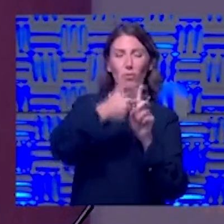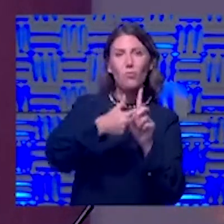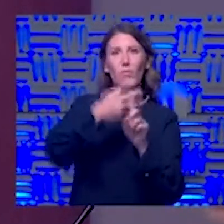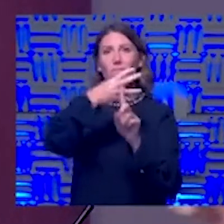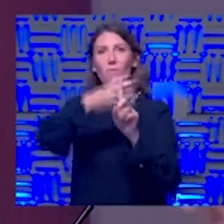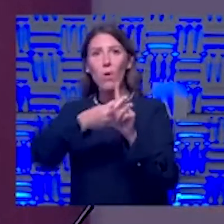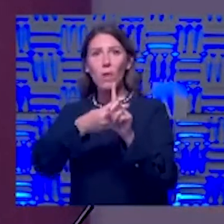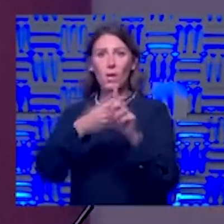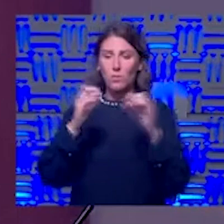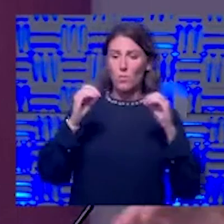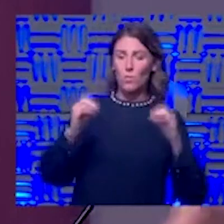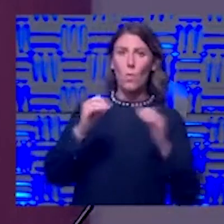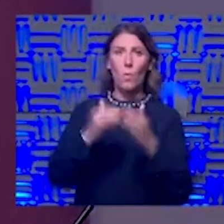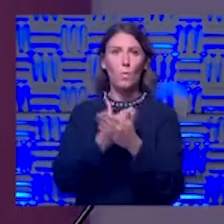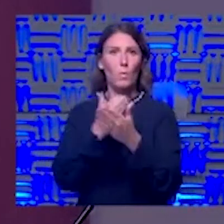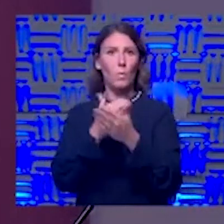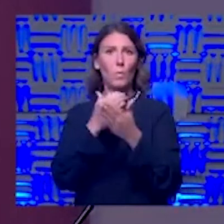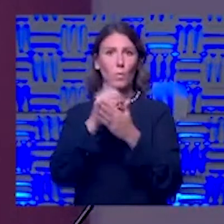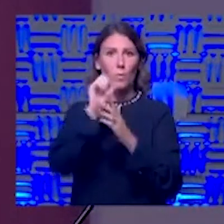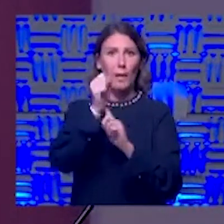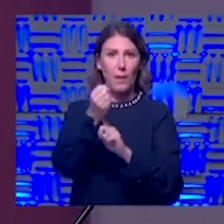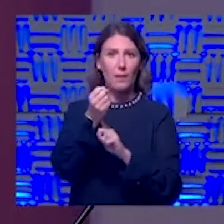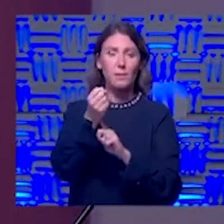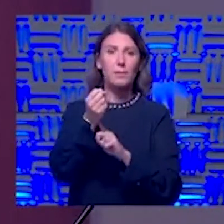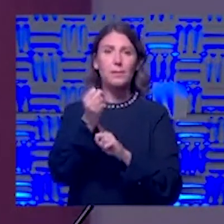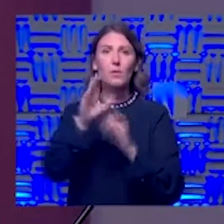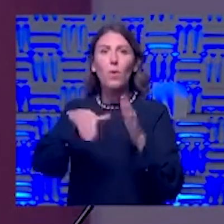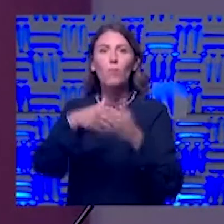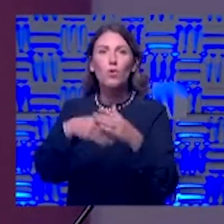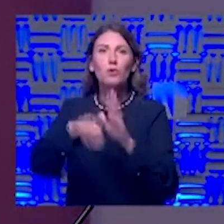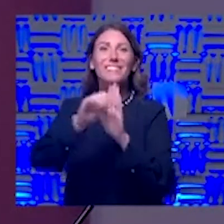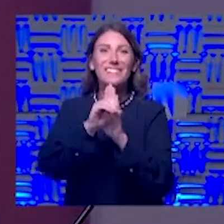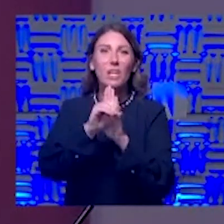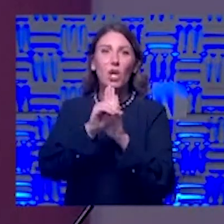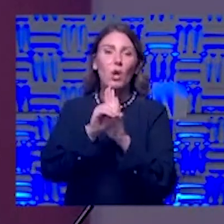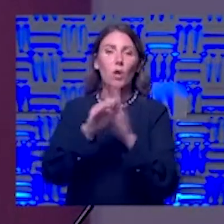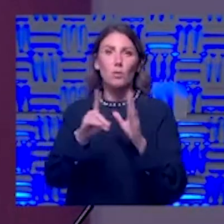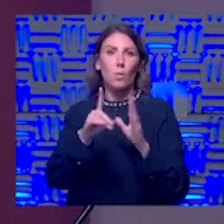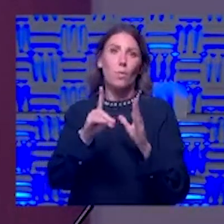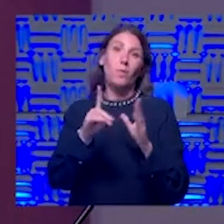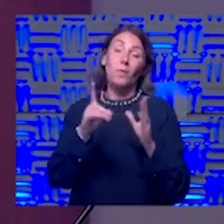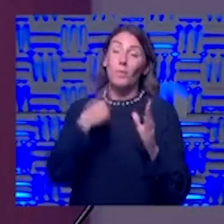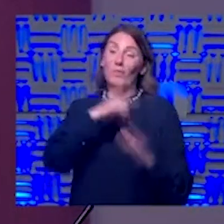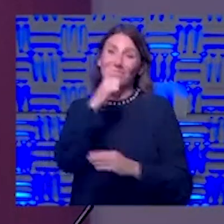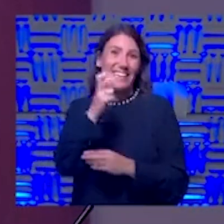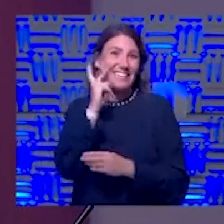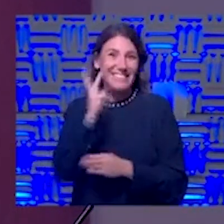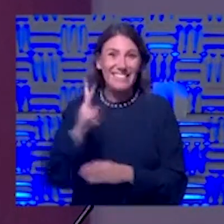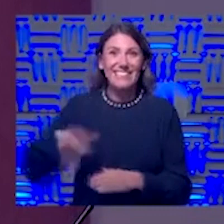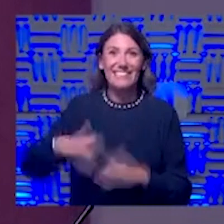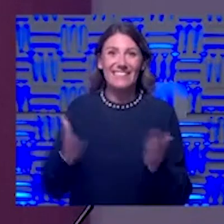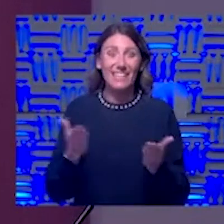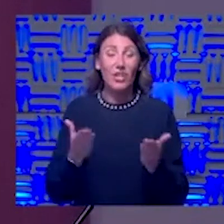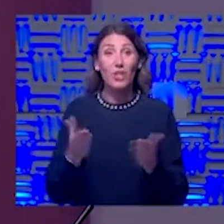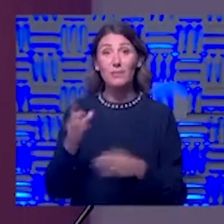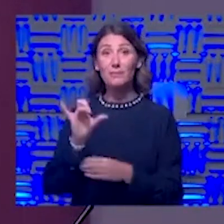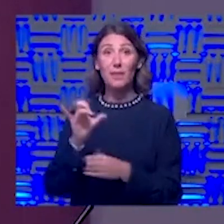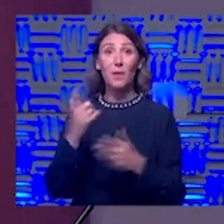new cases, or very, very few, this approaching 0 pattern, which we, again, have not seen. So this is likely what we've been talking about,